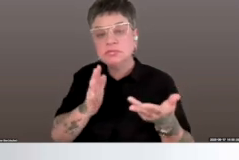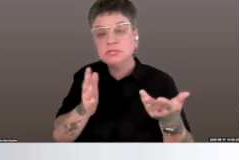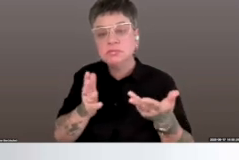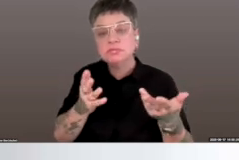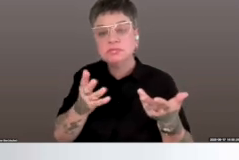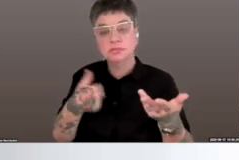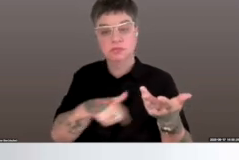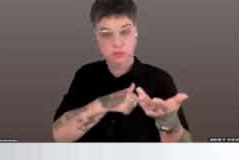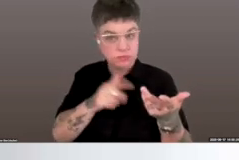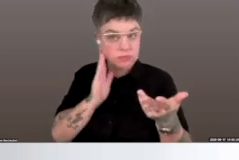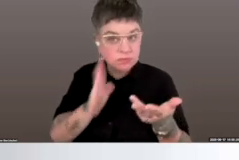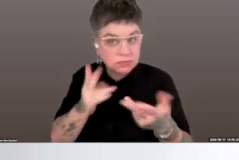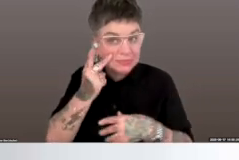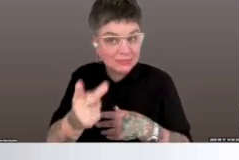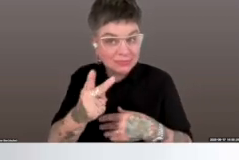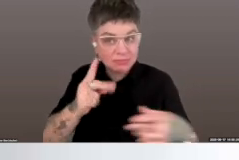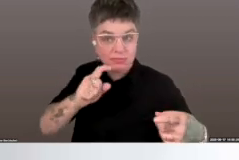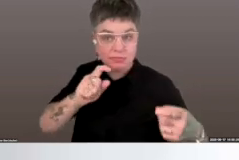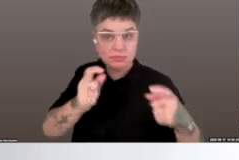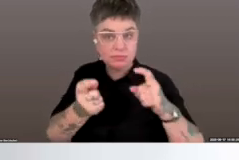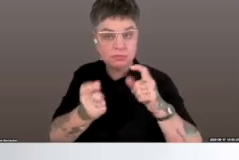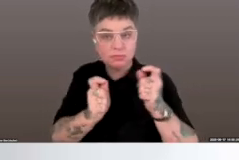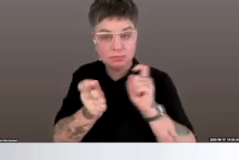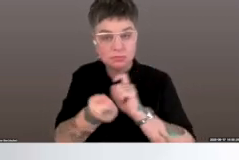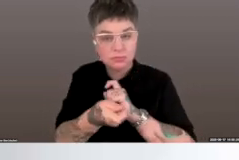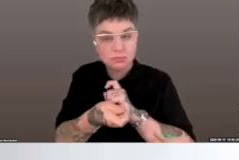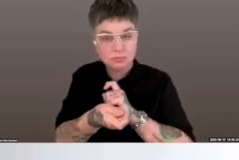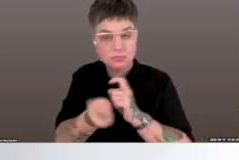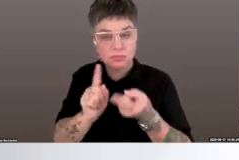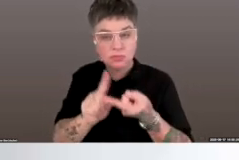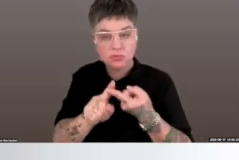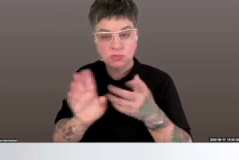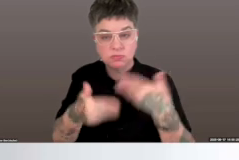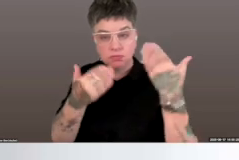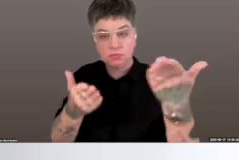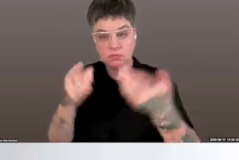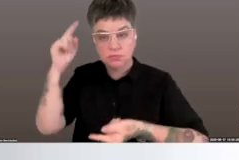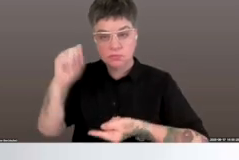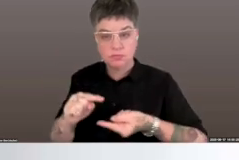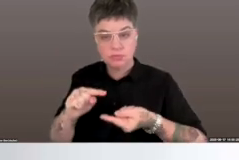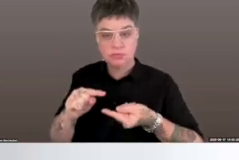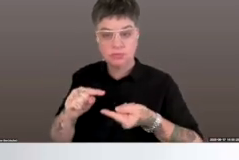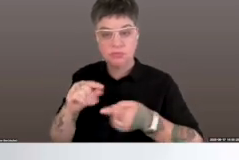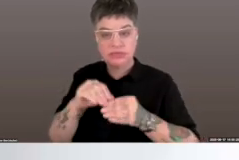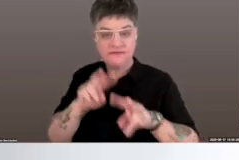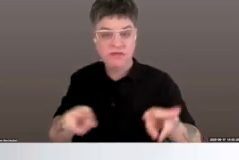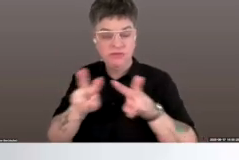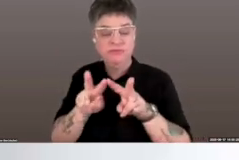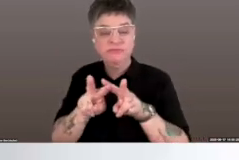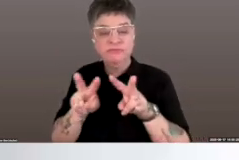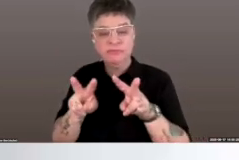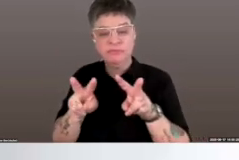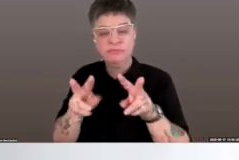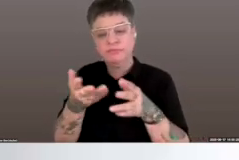going to see a revision to the proposed reduction in the value,